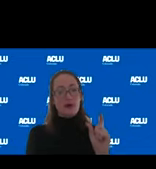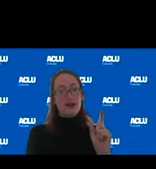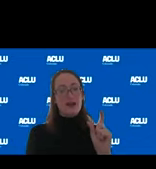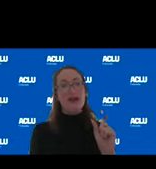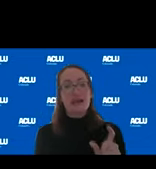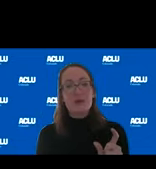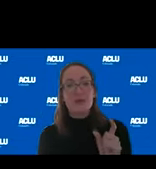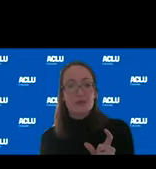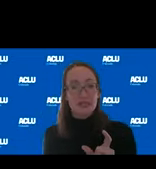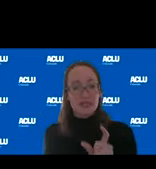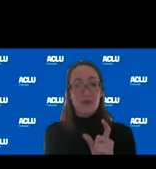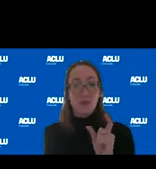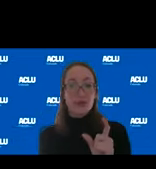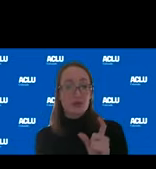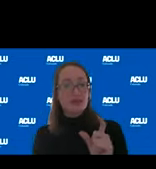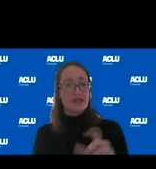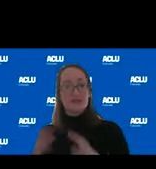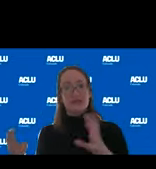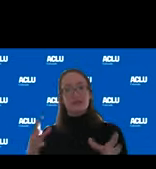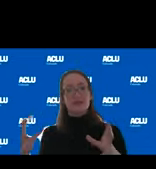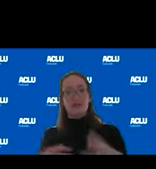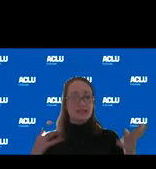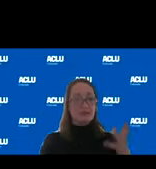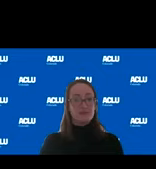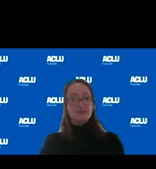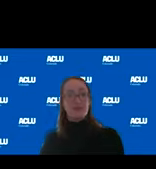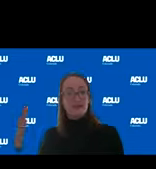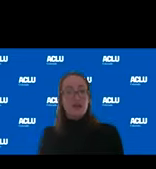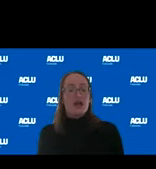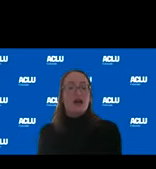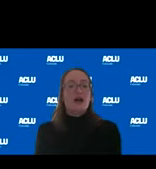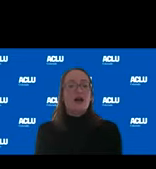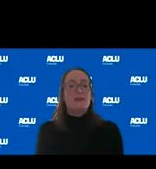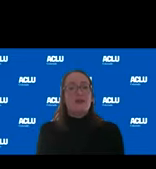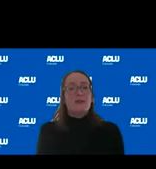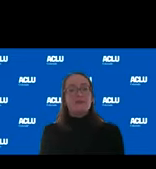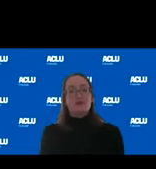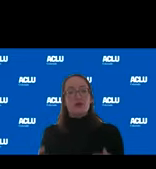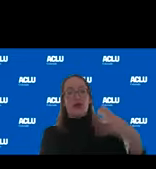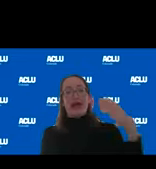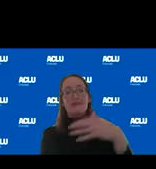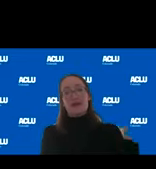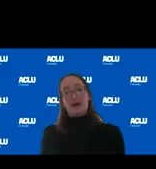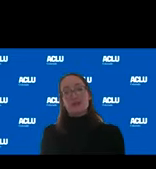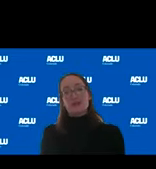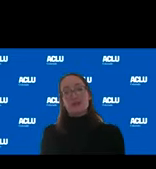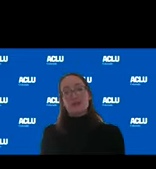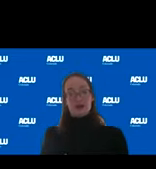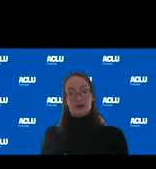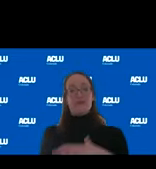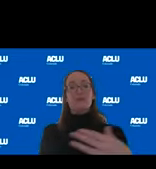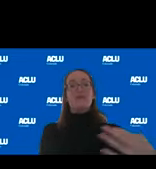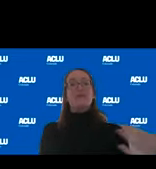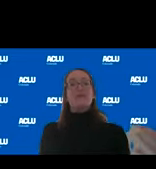for non-dominant groups, like non-white groups, names that didn't look like Tim Smith. And so having that opportunity to